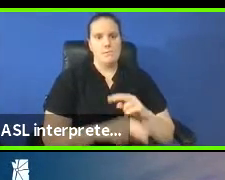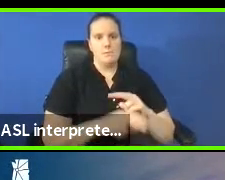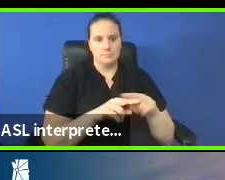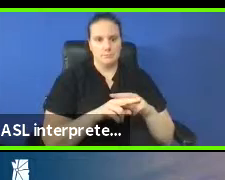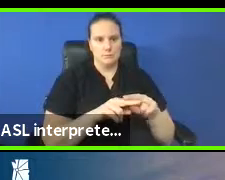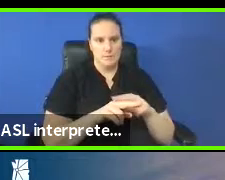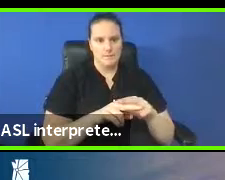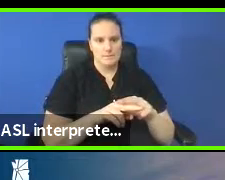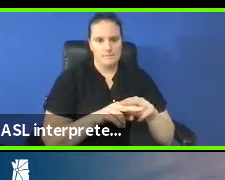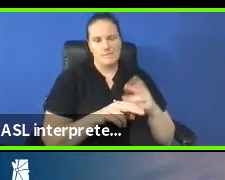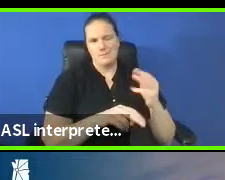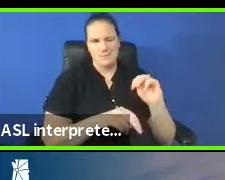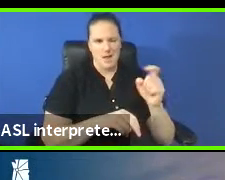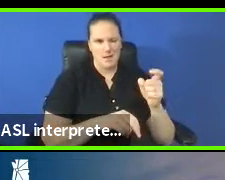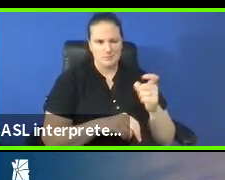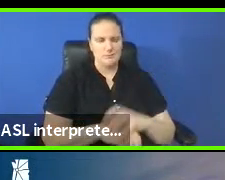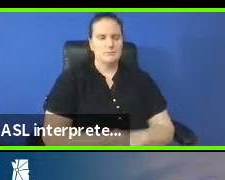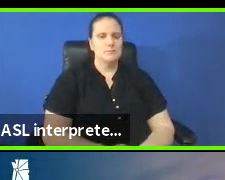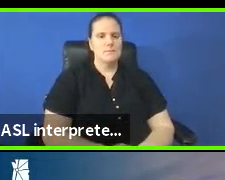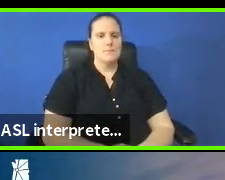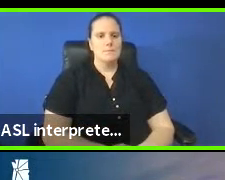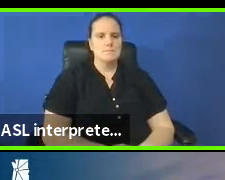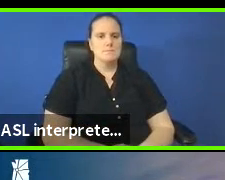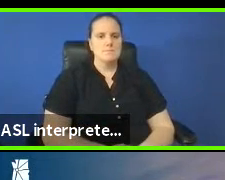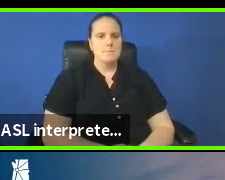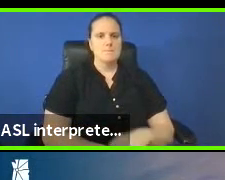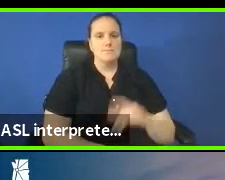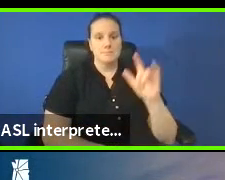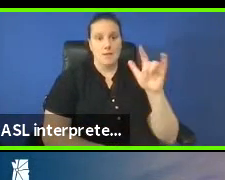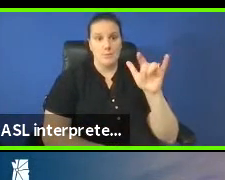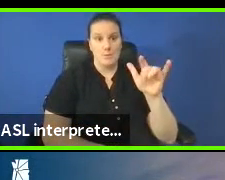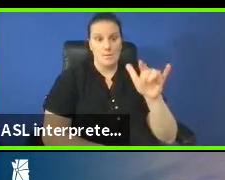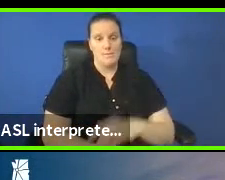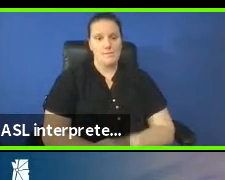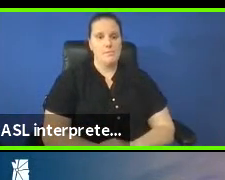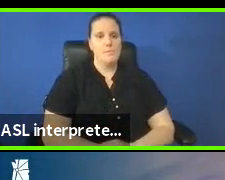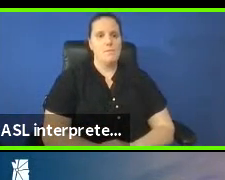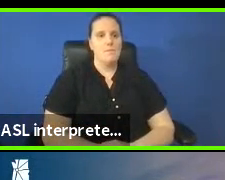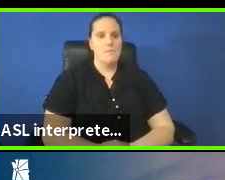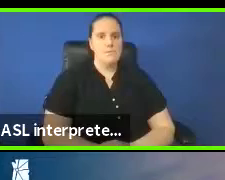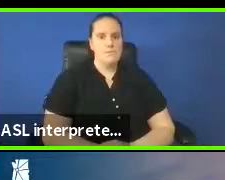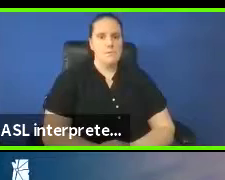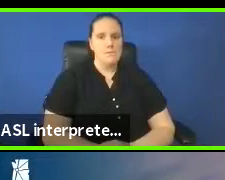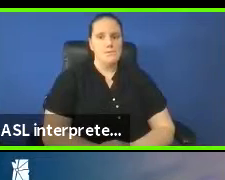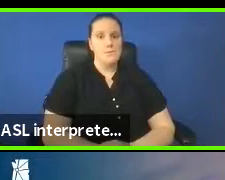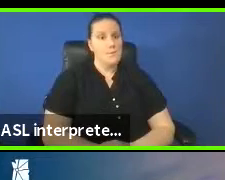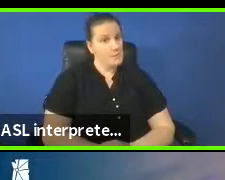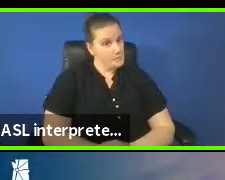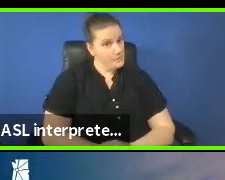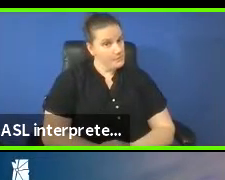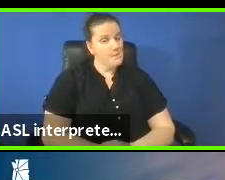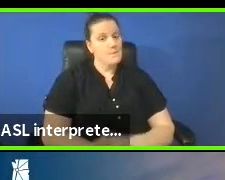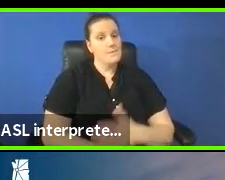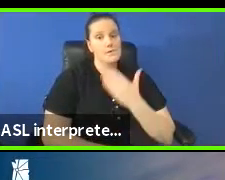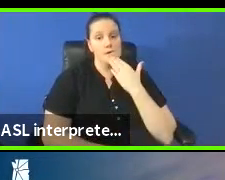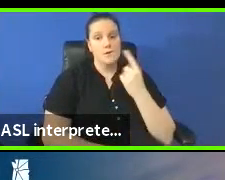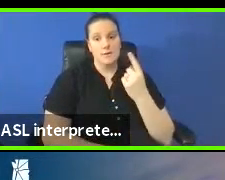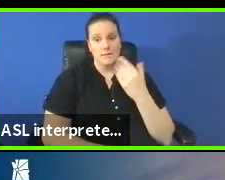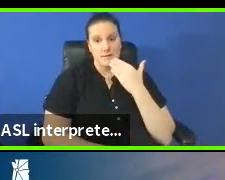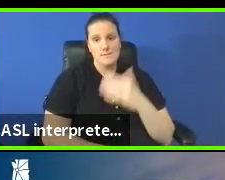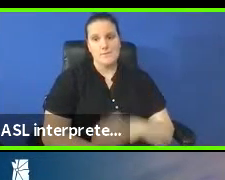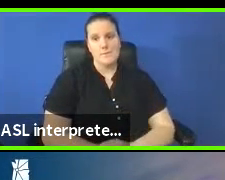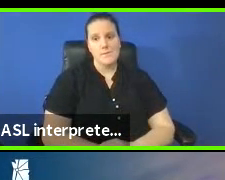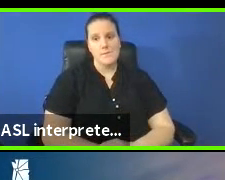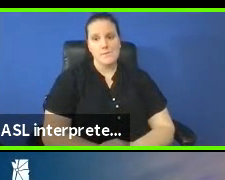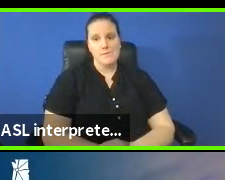train or Max, and then airport. Oh, that's good. Thank you. How